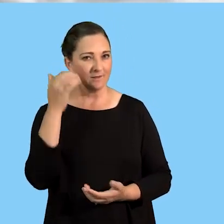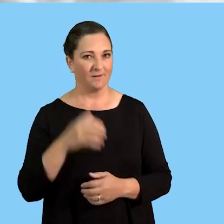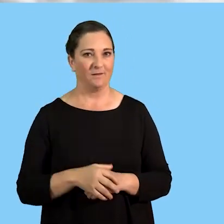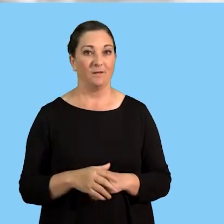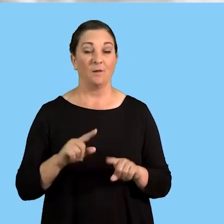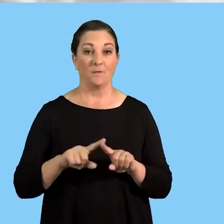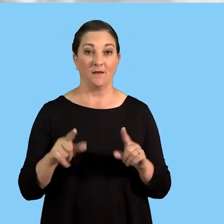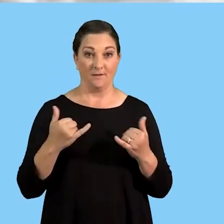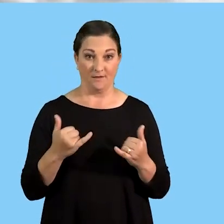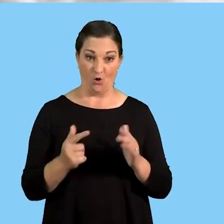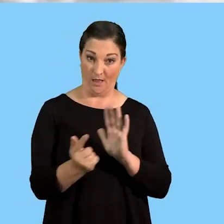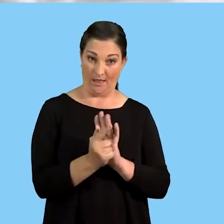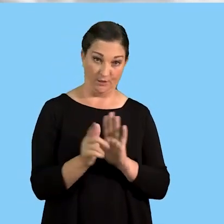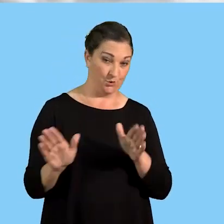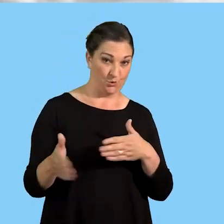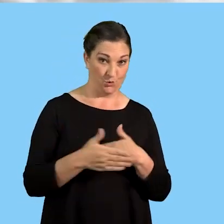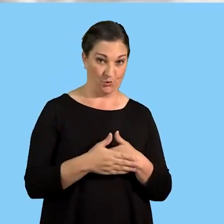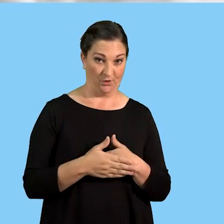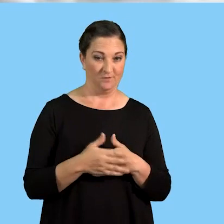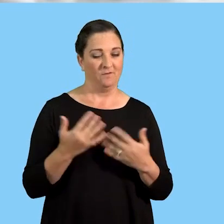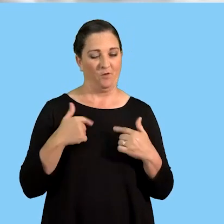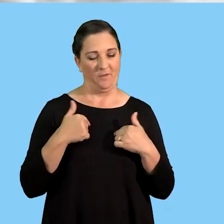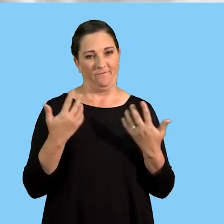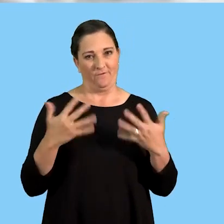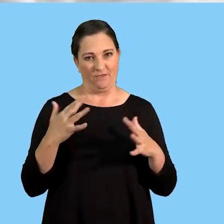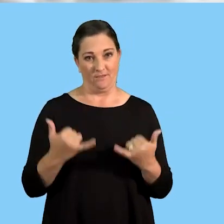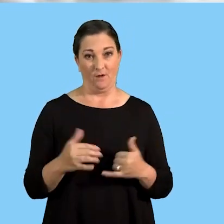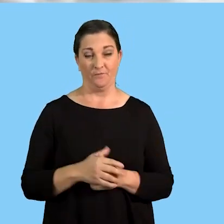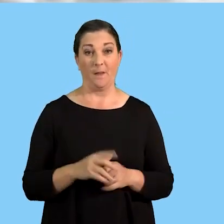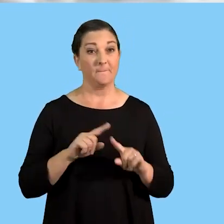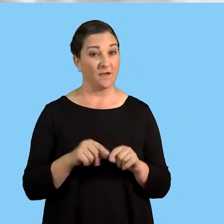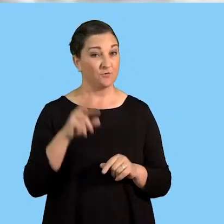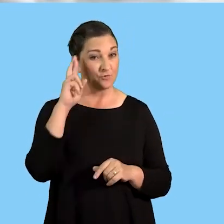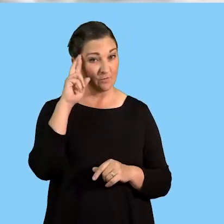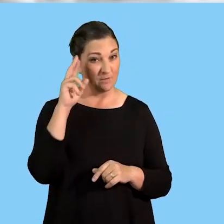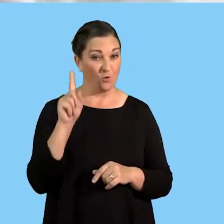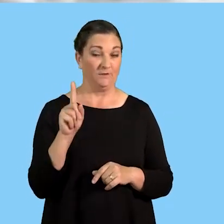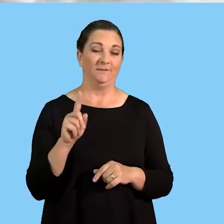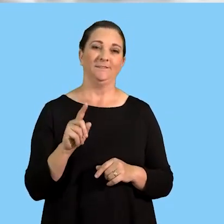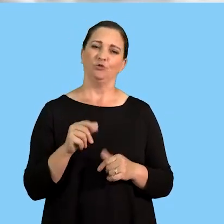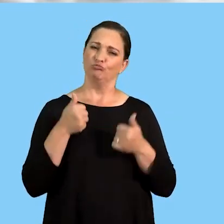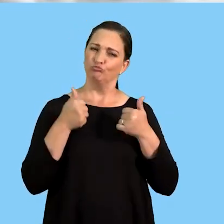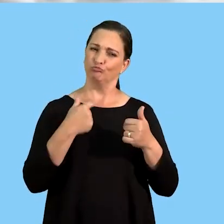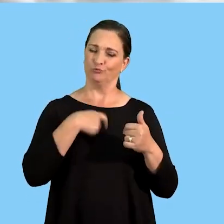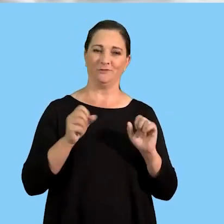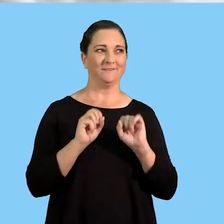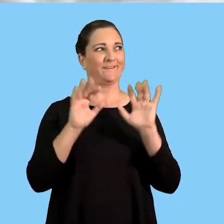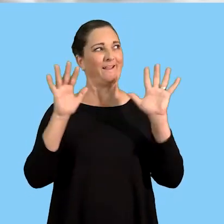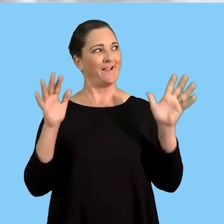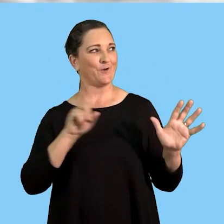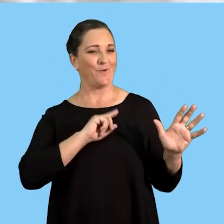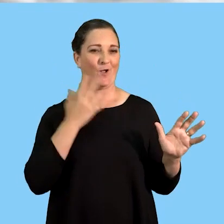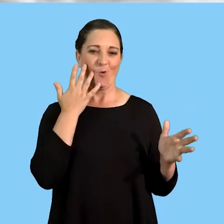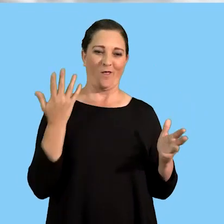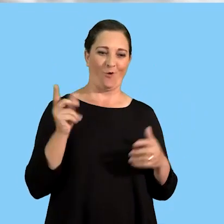While you think about that, I am going to close my lesson as this is the end for me. Remember to always stay shining bright